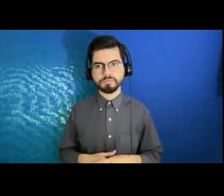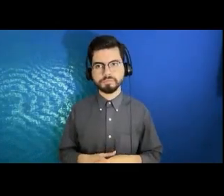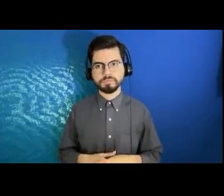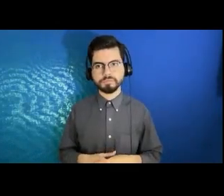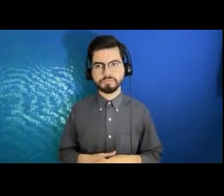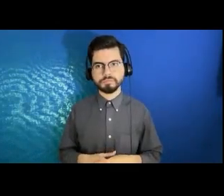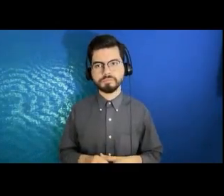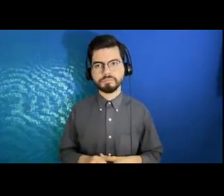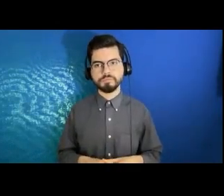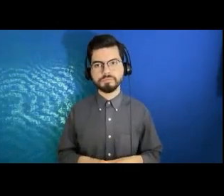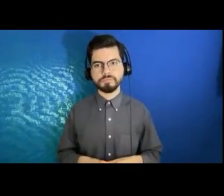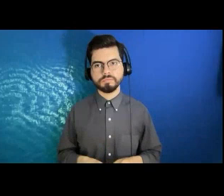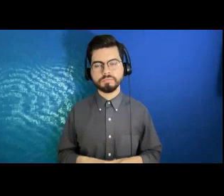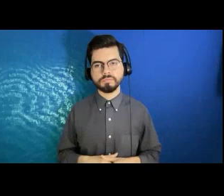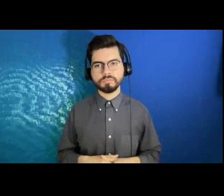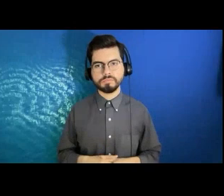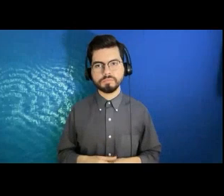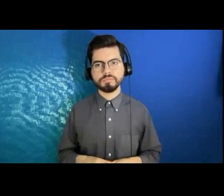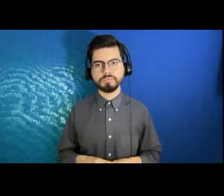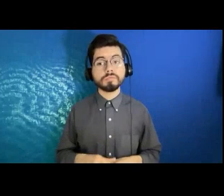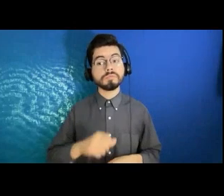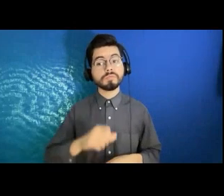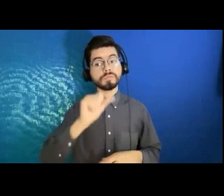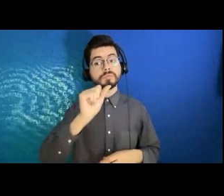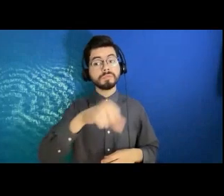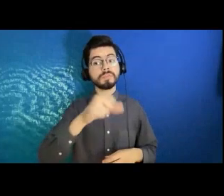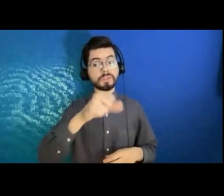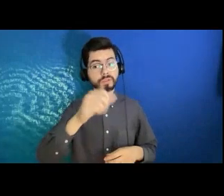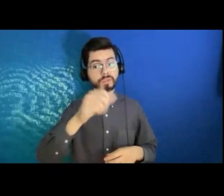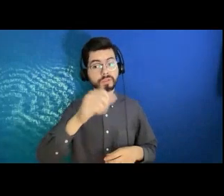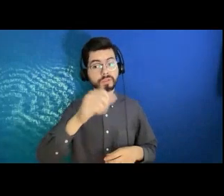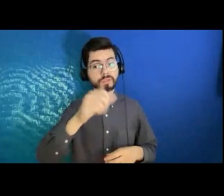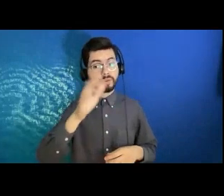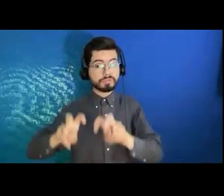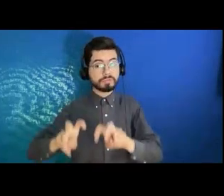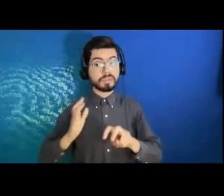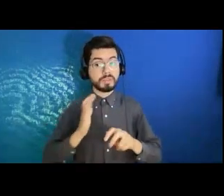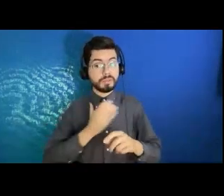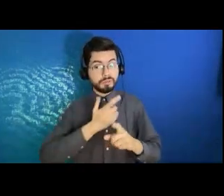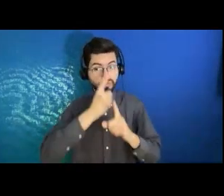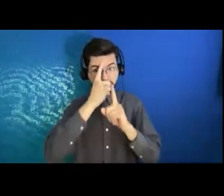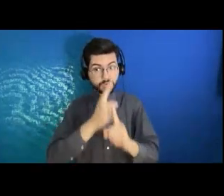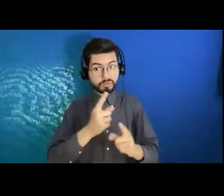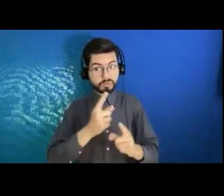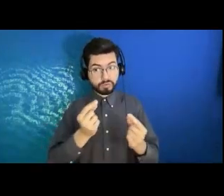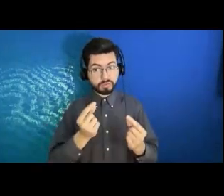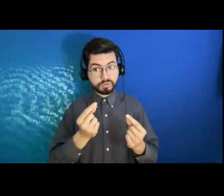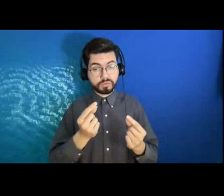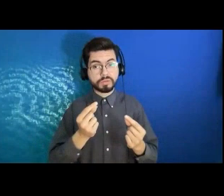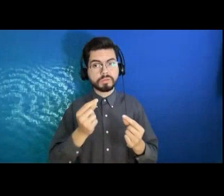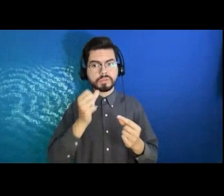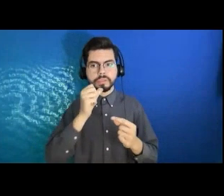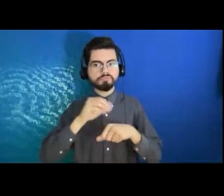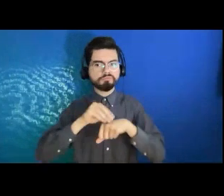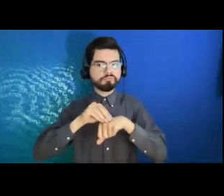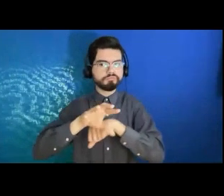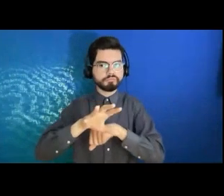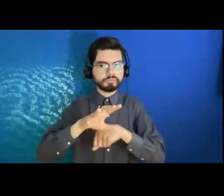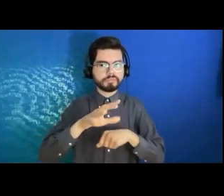It's people walking. Yes, I will look into that. Our goal was not to affect bear and wolf